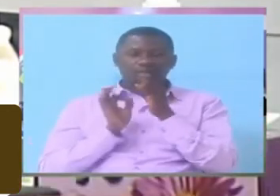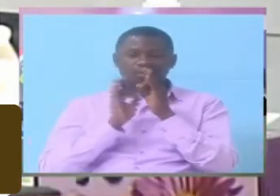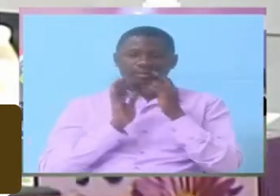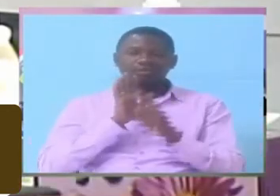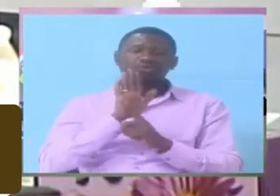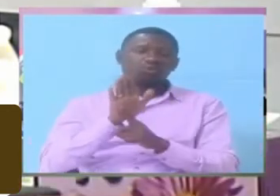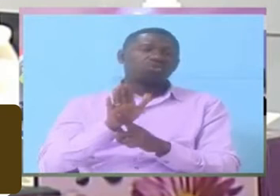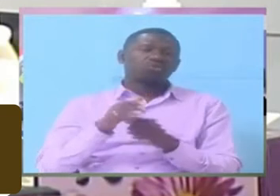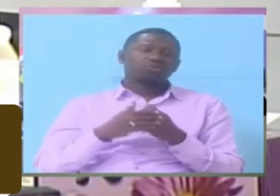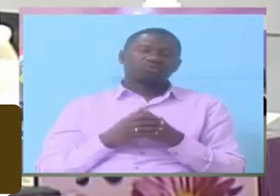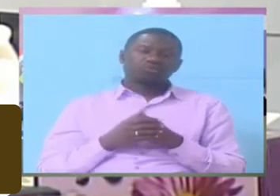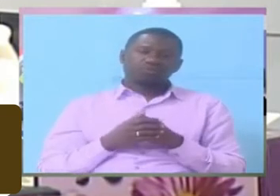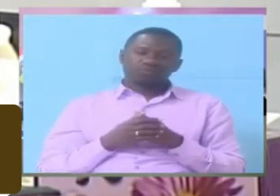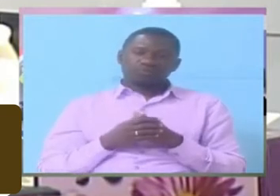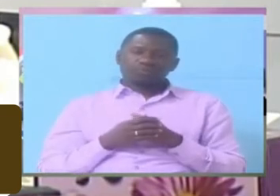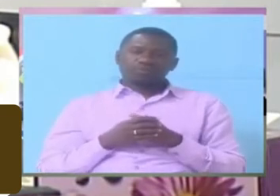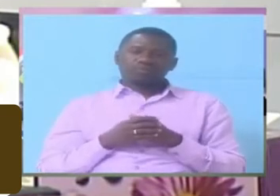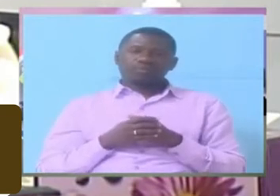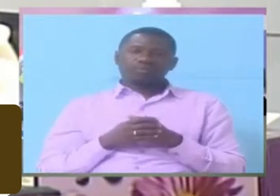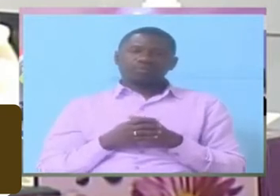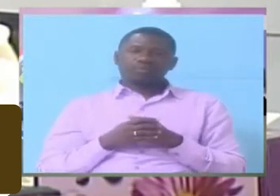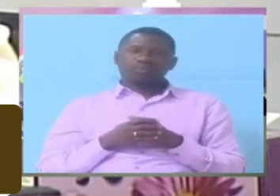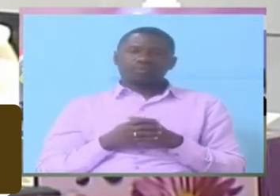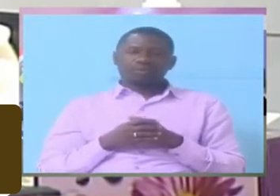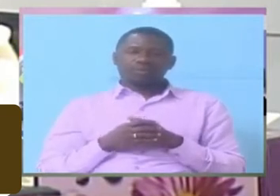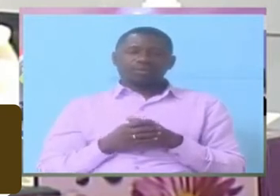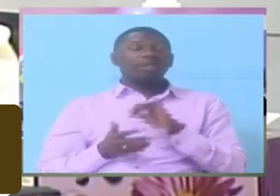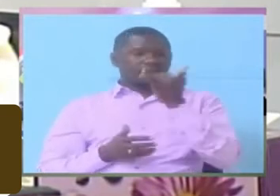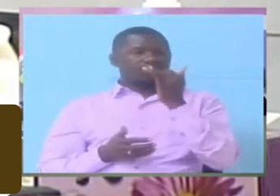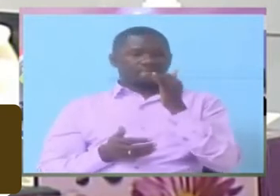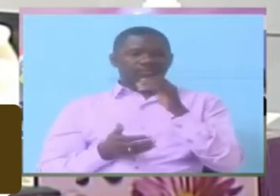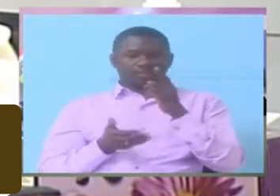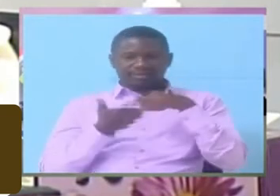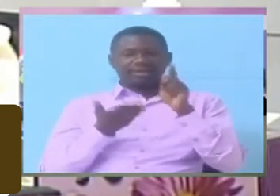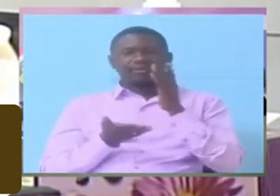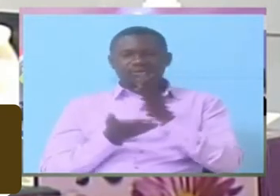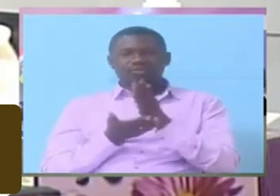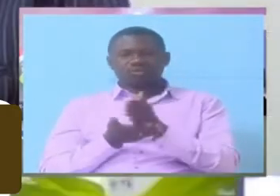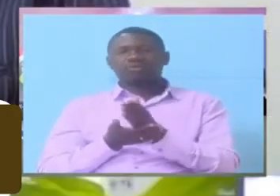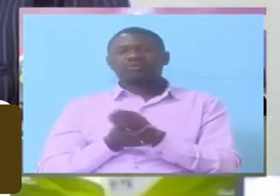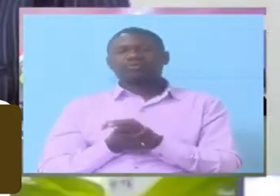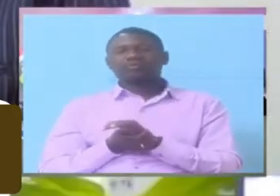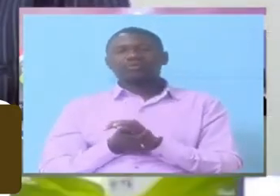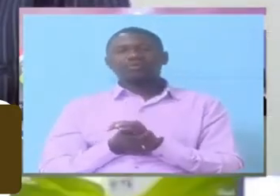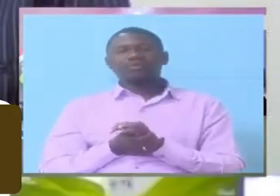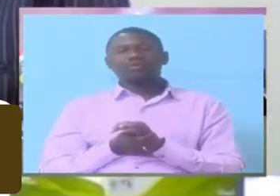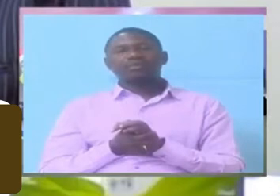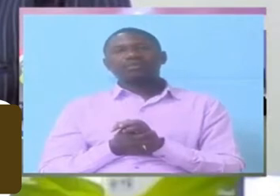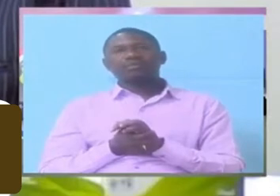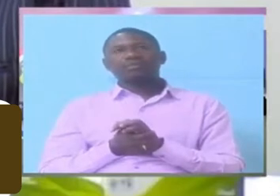lele itandika njangu watola. Yes, that's right. Umutu nyaldi. And in fact,